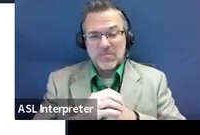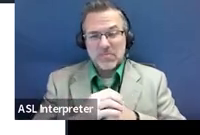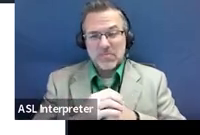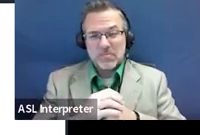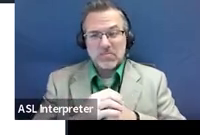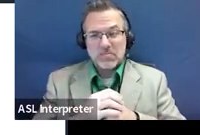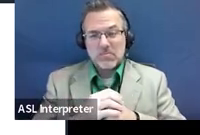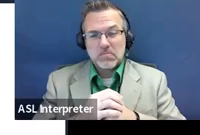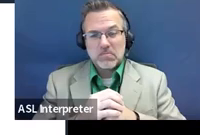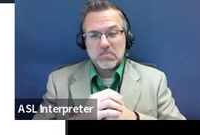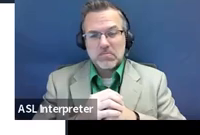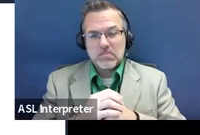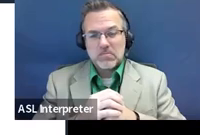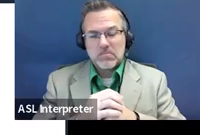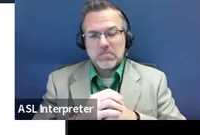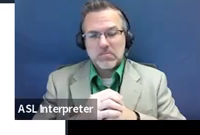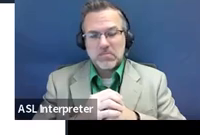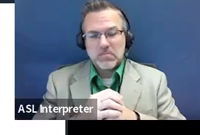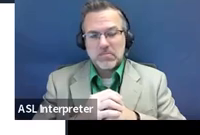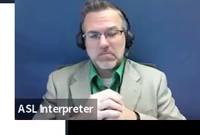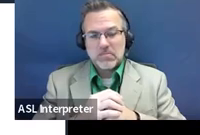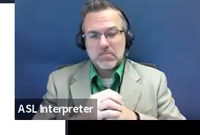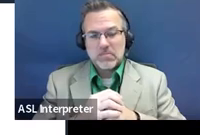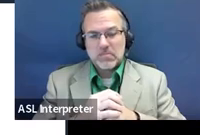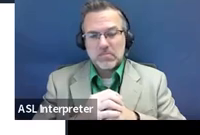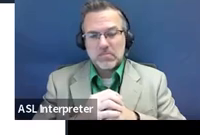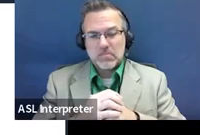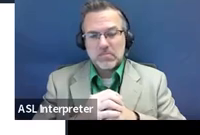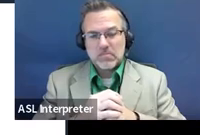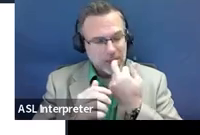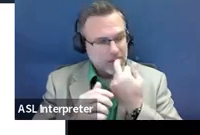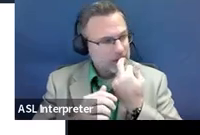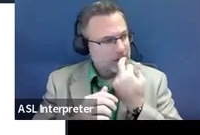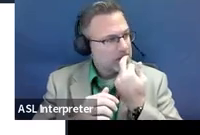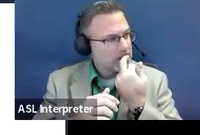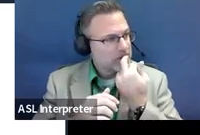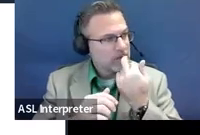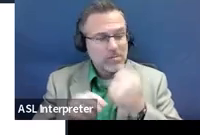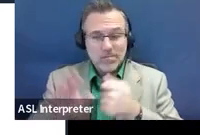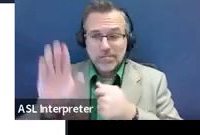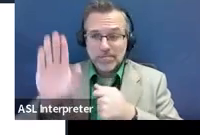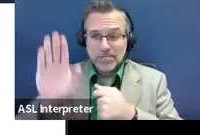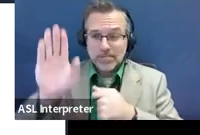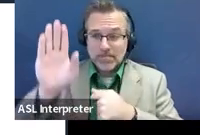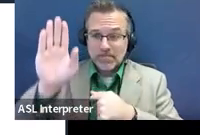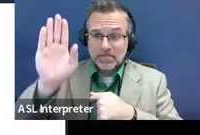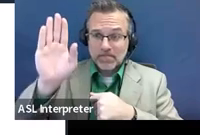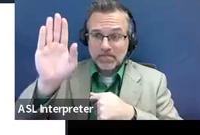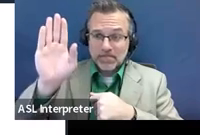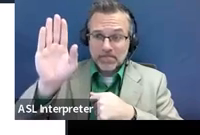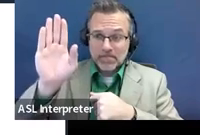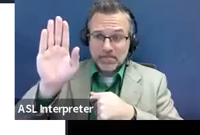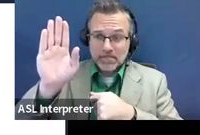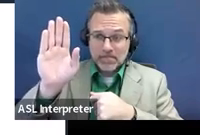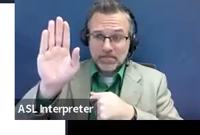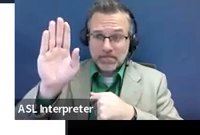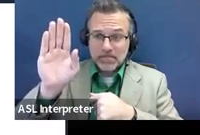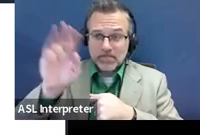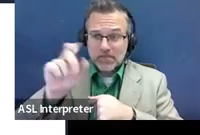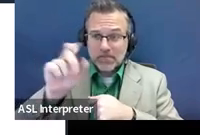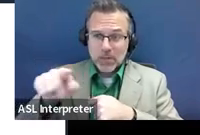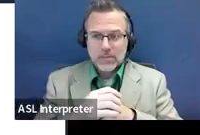I have a there question. Are any questions? I have a question. I'm a bold one and I unmute. Sure. I am